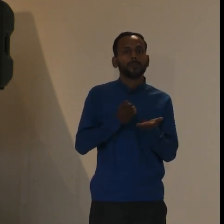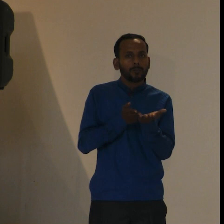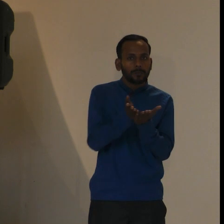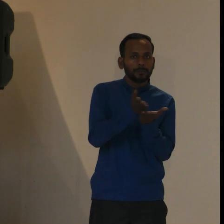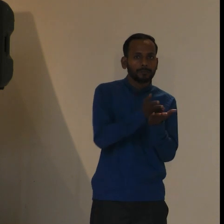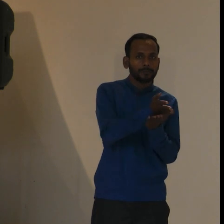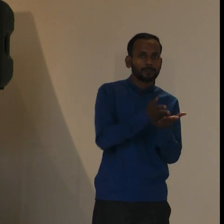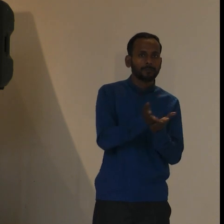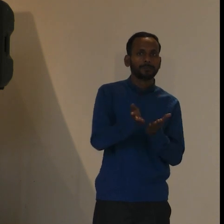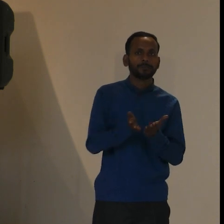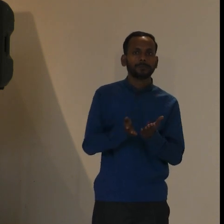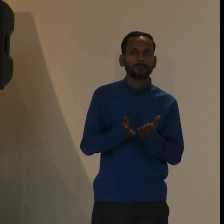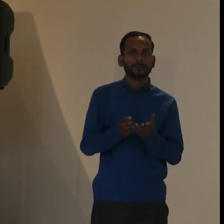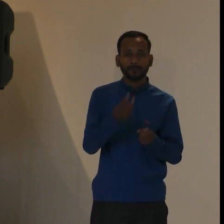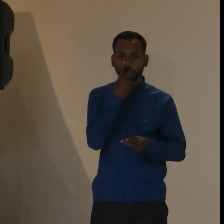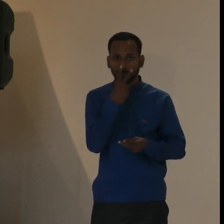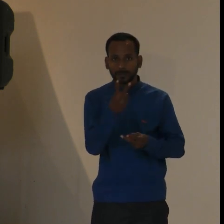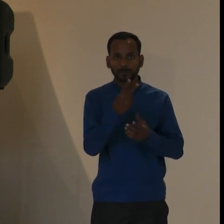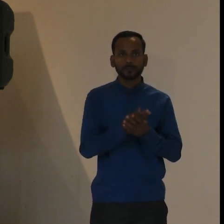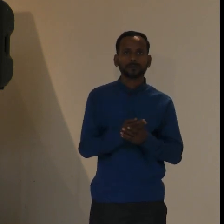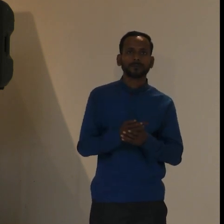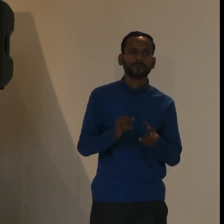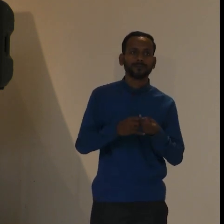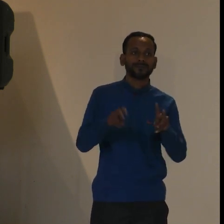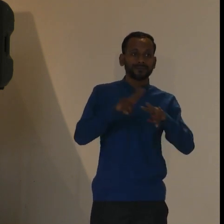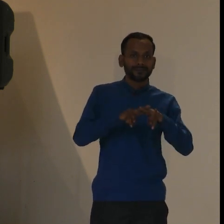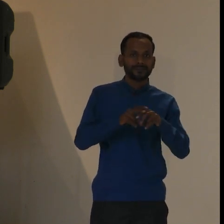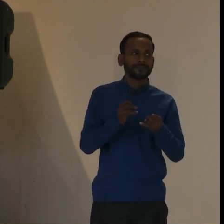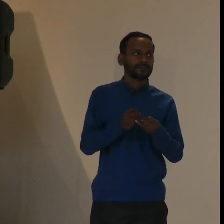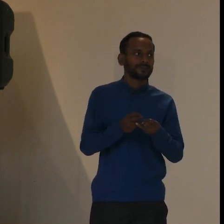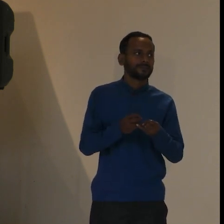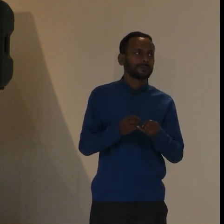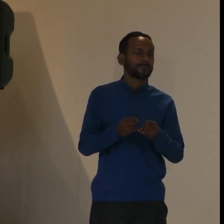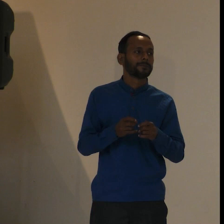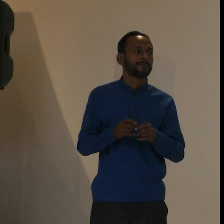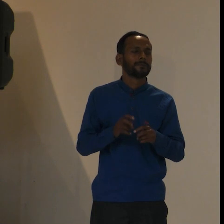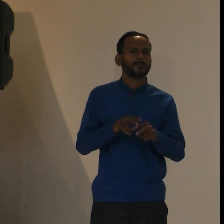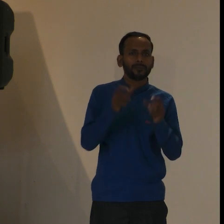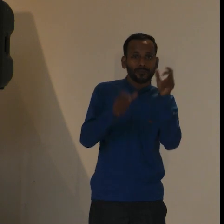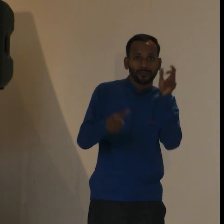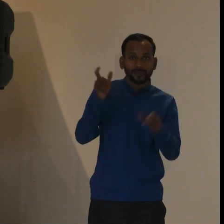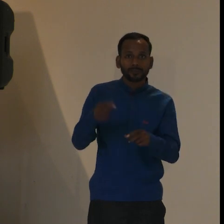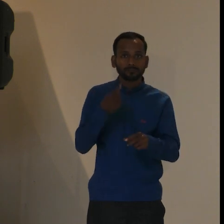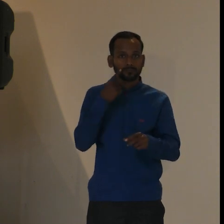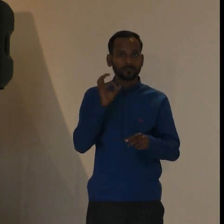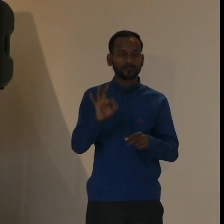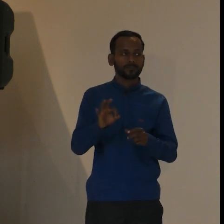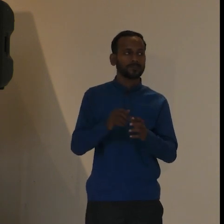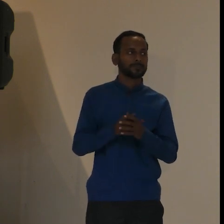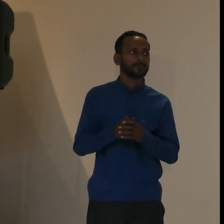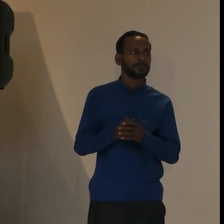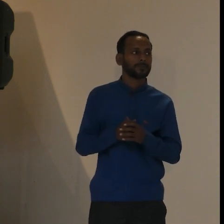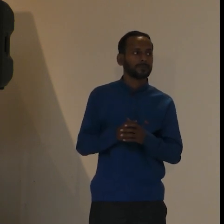which there's an invisible set of support staff without whom nothing actually ever happens. So beyond the curator, there